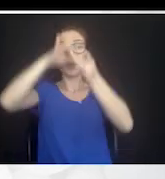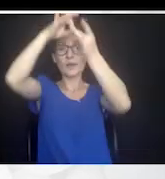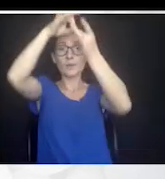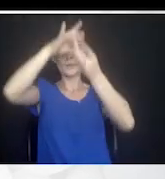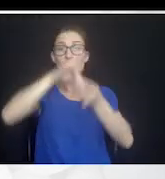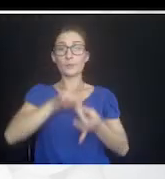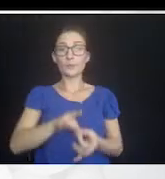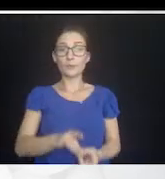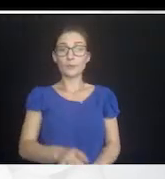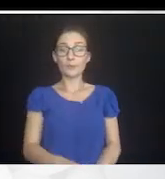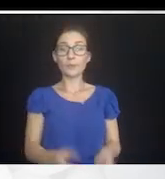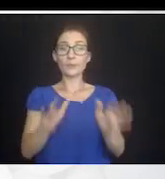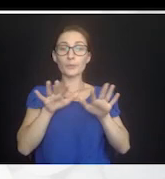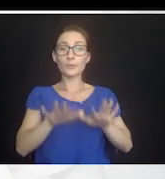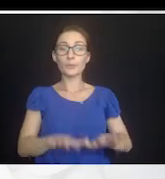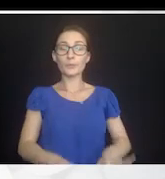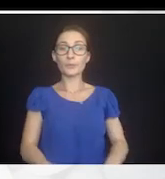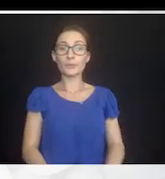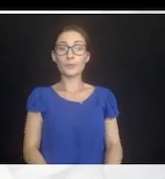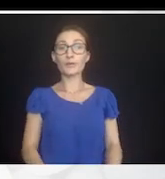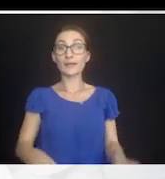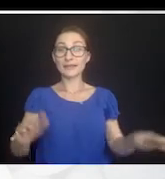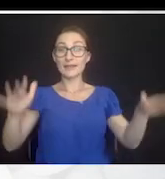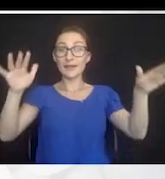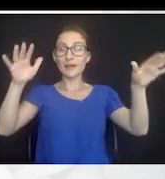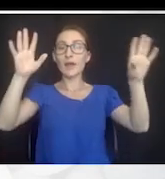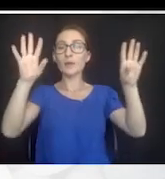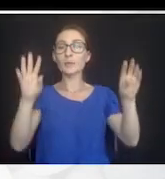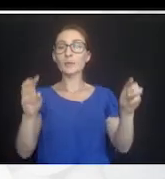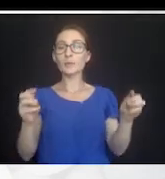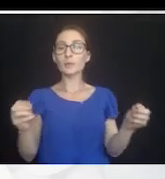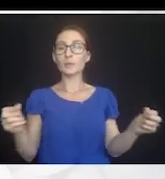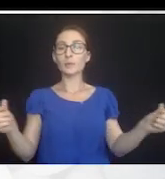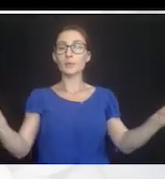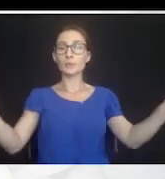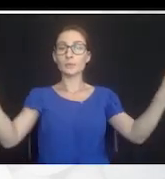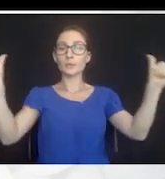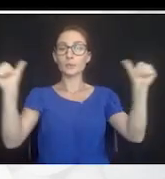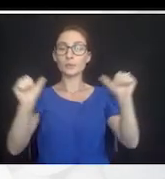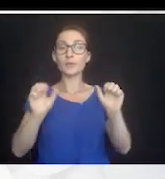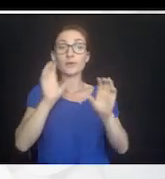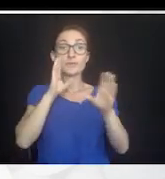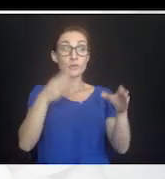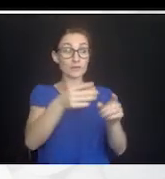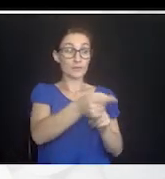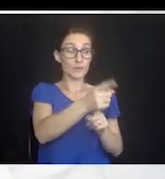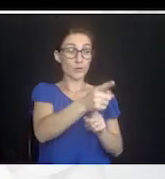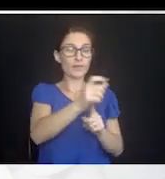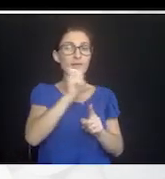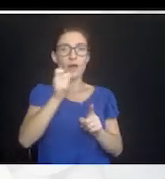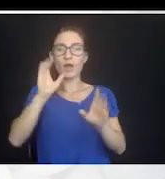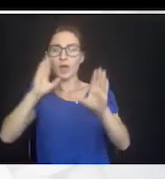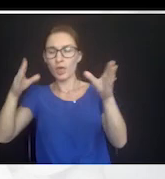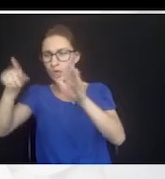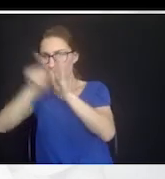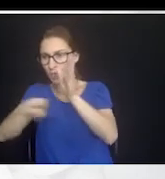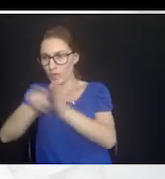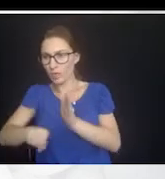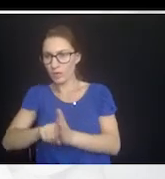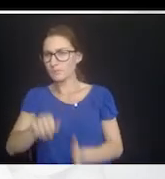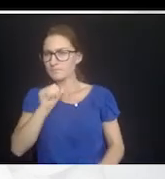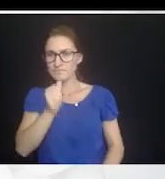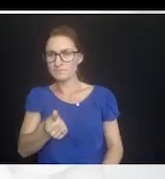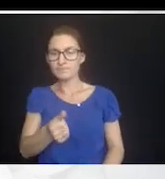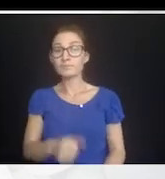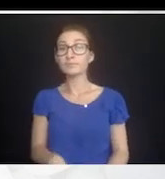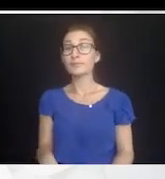my eyes and took deep breaths and listened to my surroundings and kind of grounded myself and allowed my anxiety to